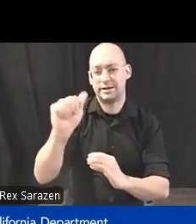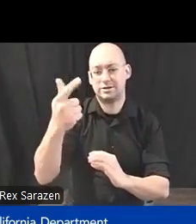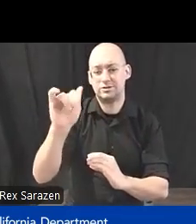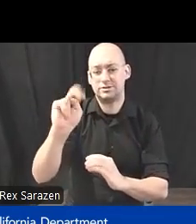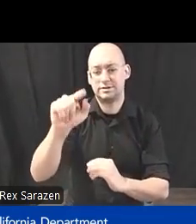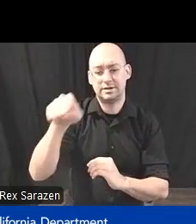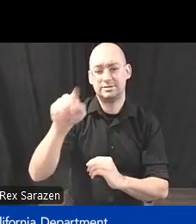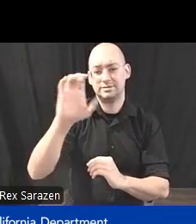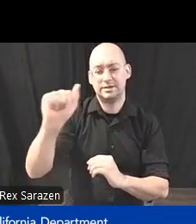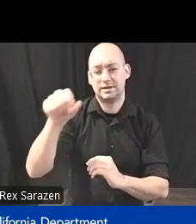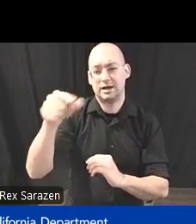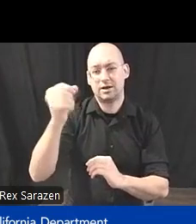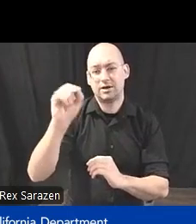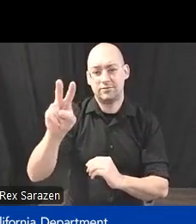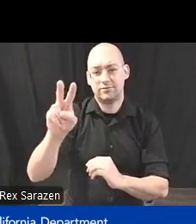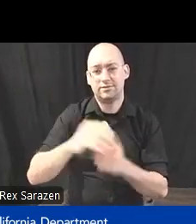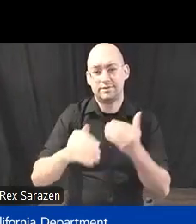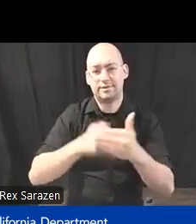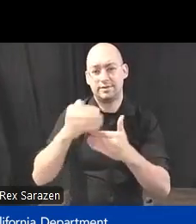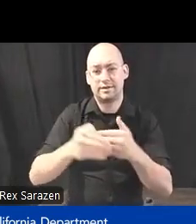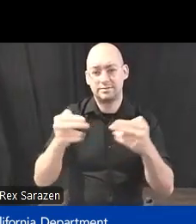engage@aging.ca.gov. Next slide.